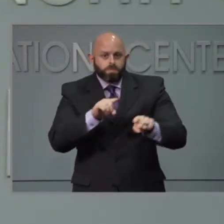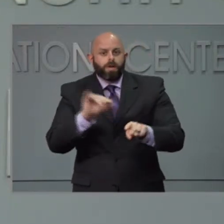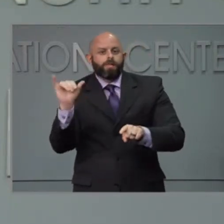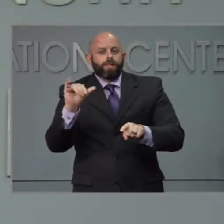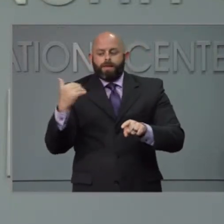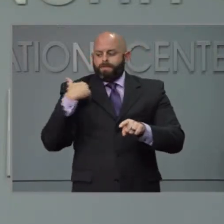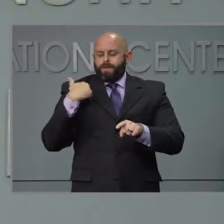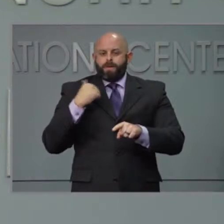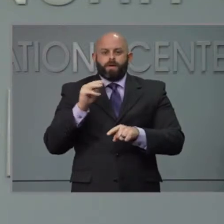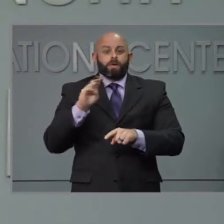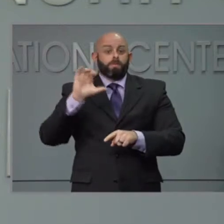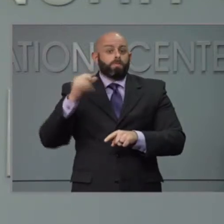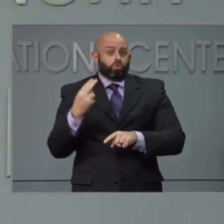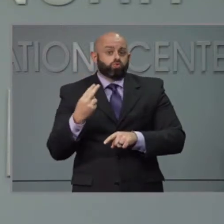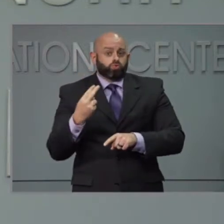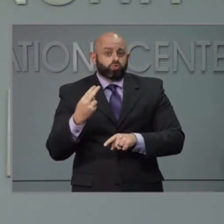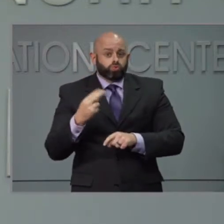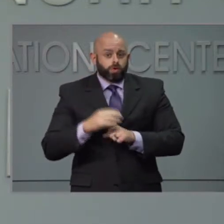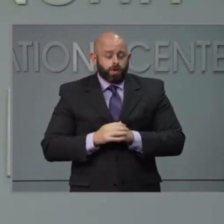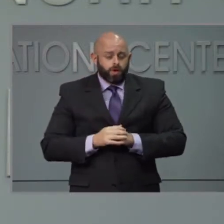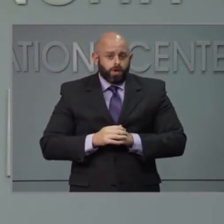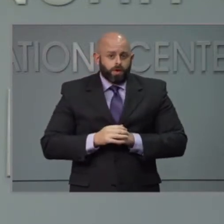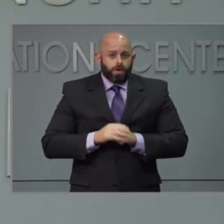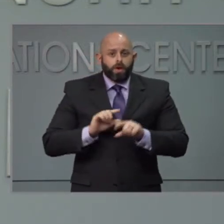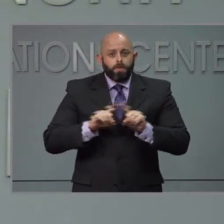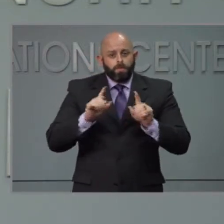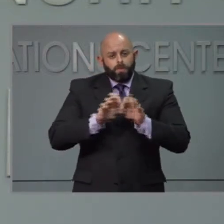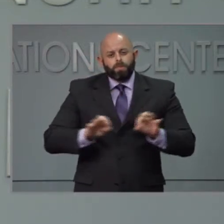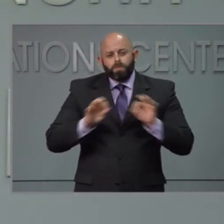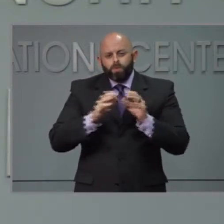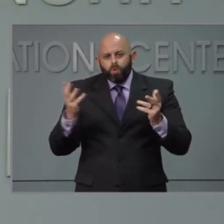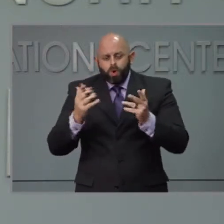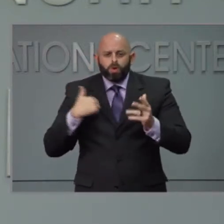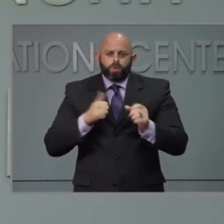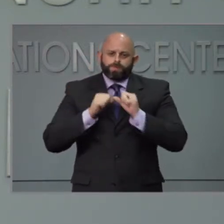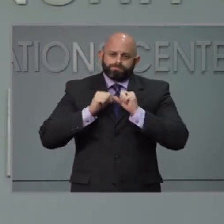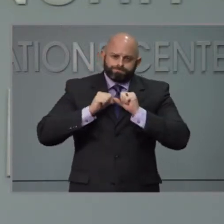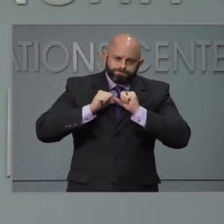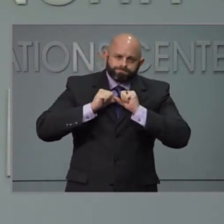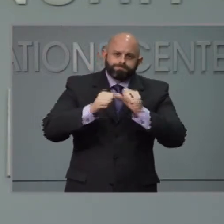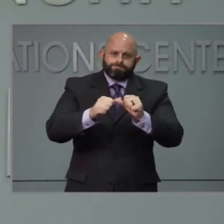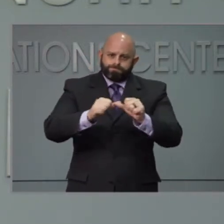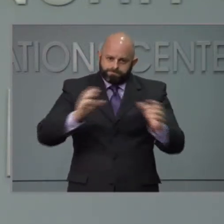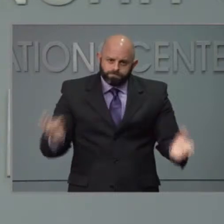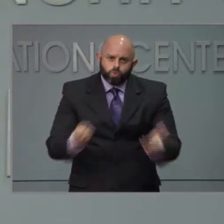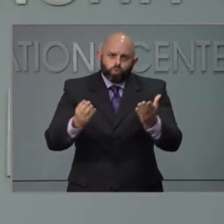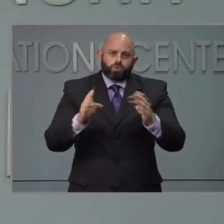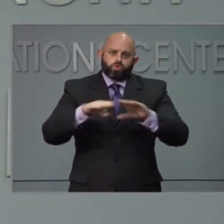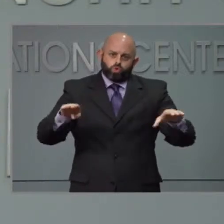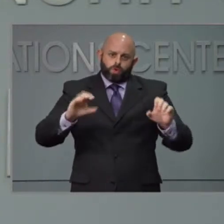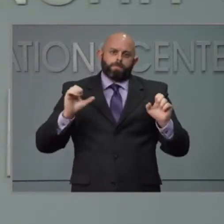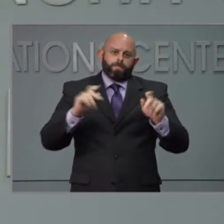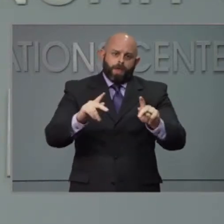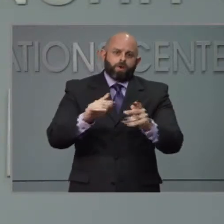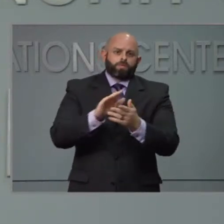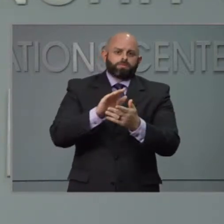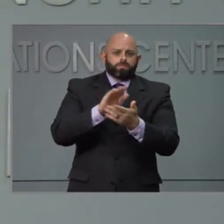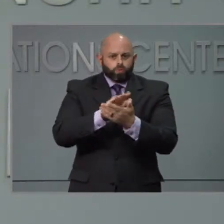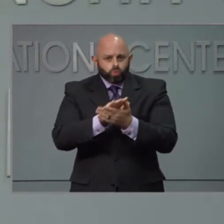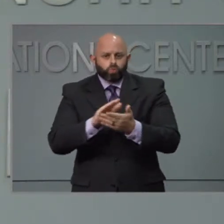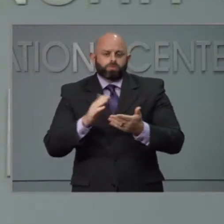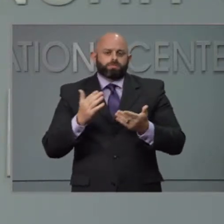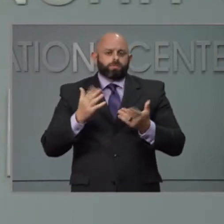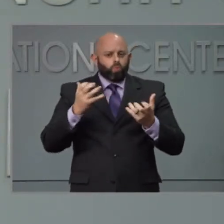earlier this year. But I think it's important that we continue to strive to get our children the very best education that